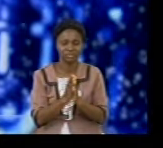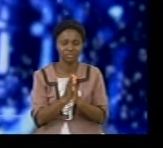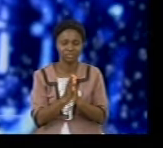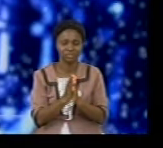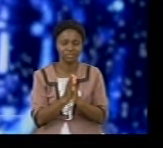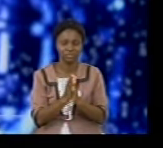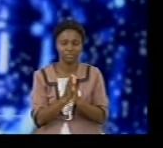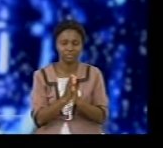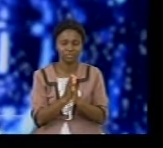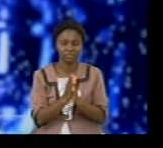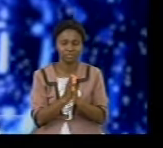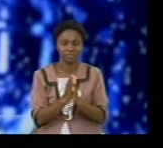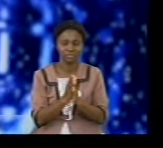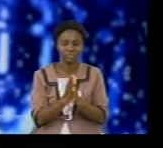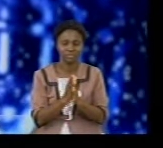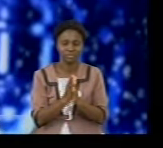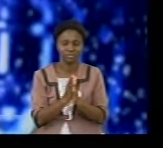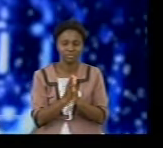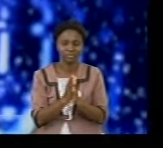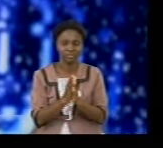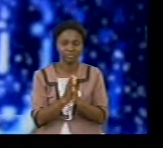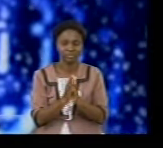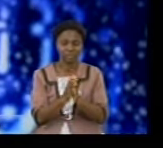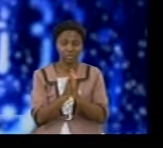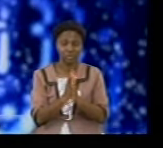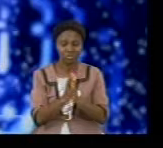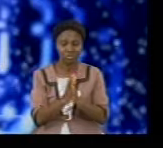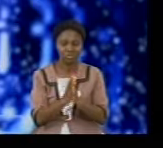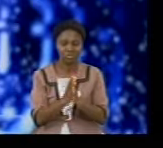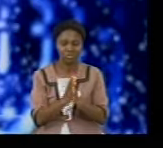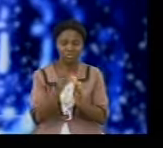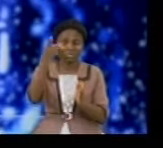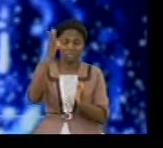Over there in America, he is hearing you.